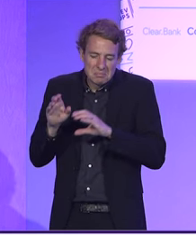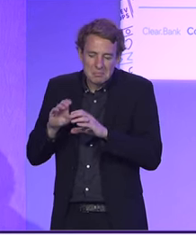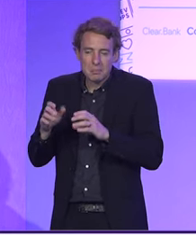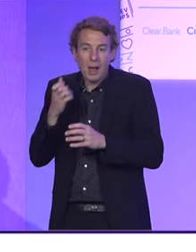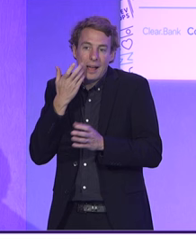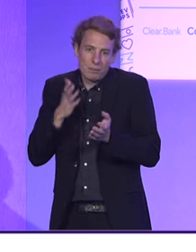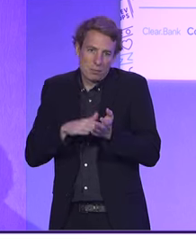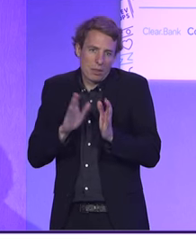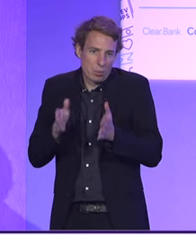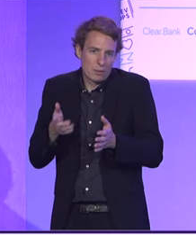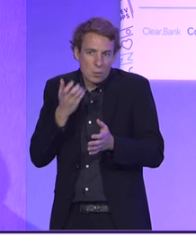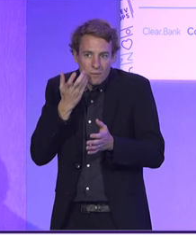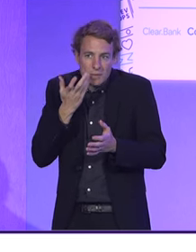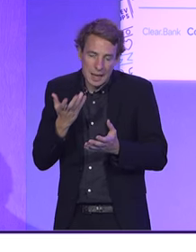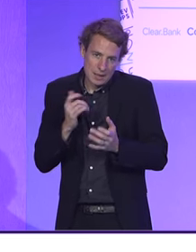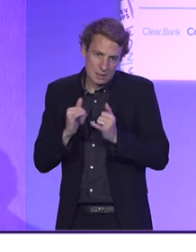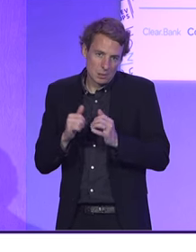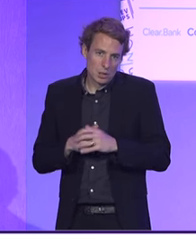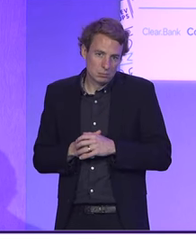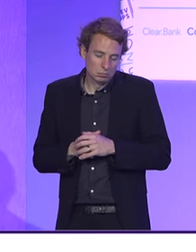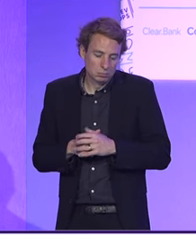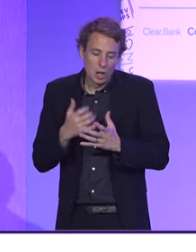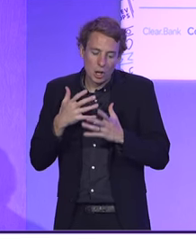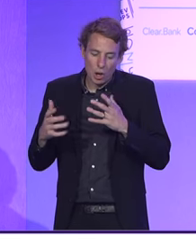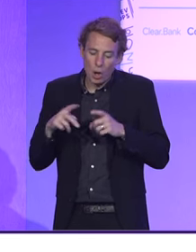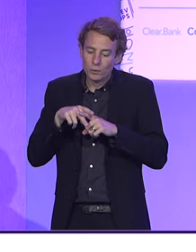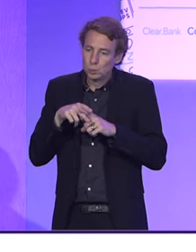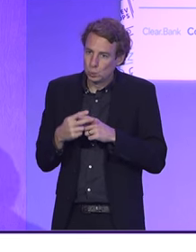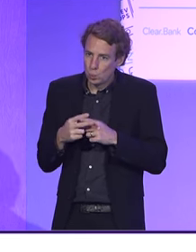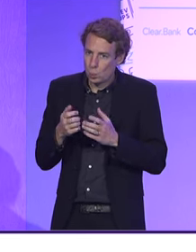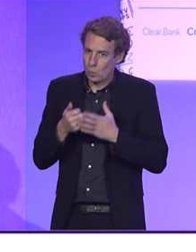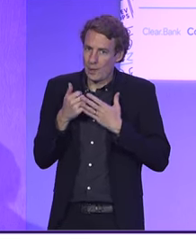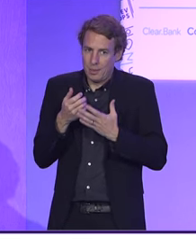month, every day. And we have a lot of tools to help us in order to maintain the cost